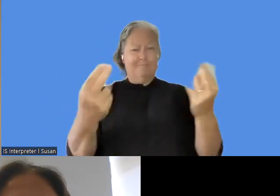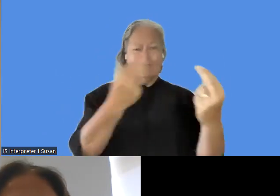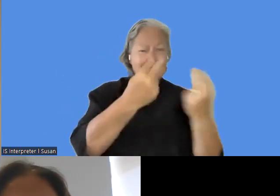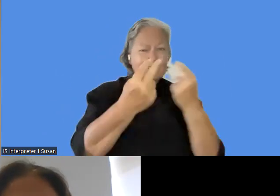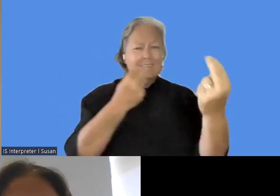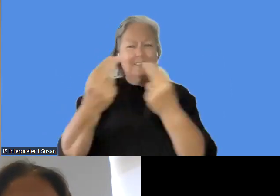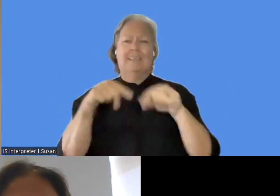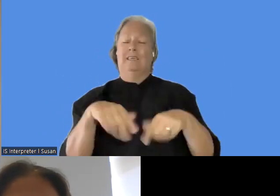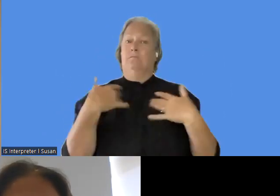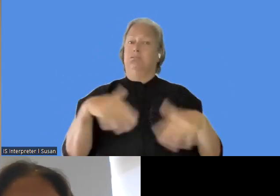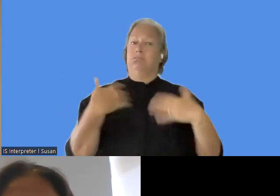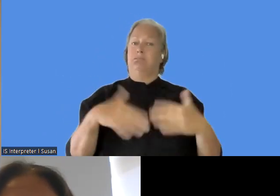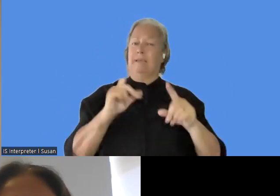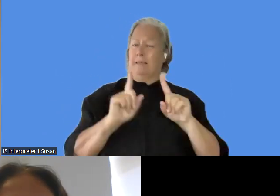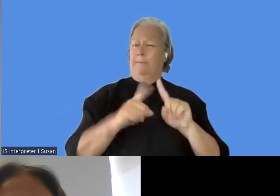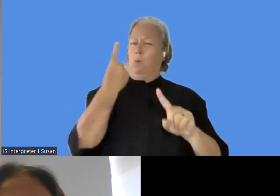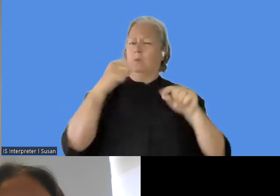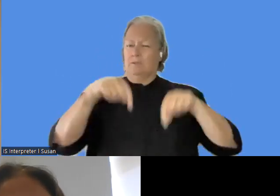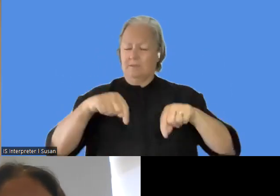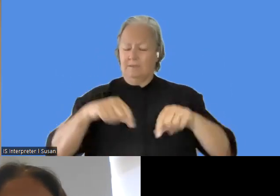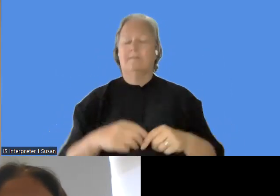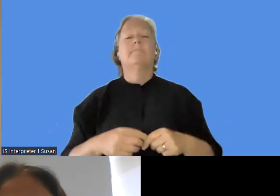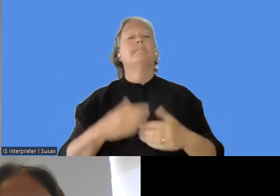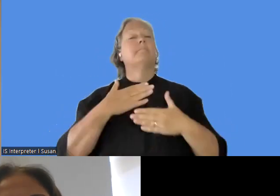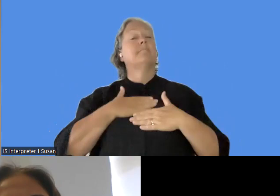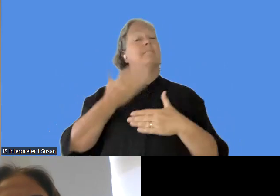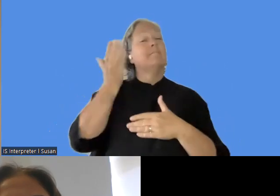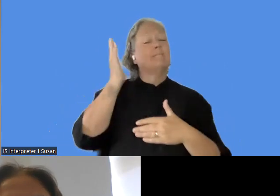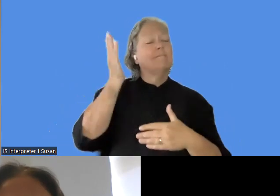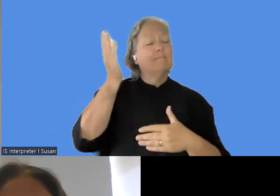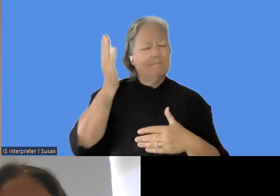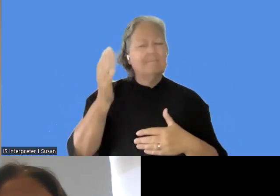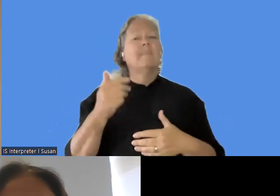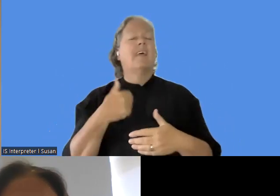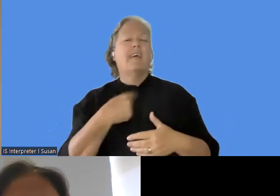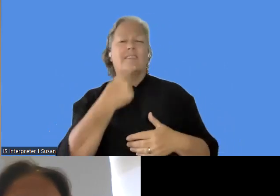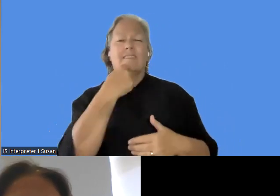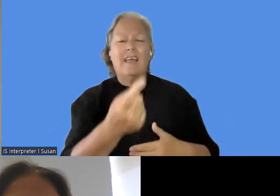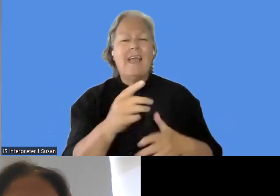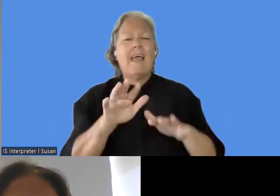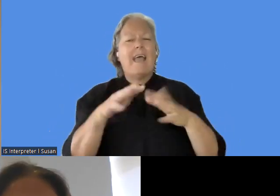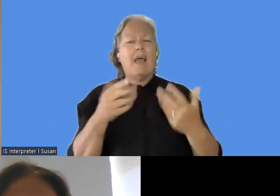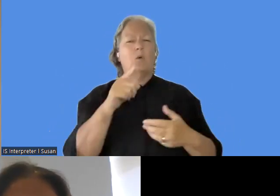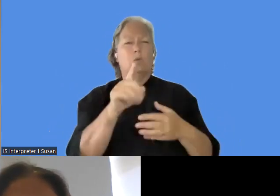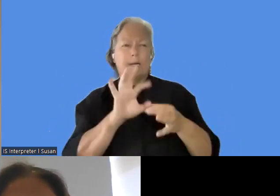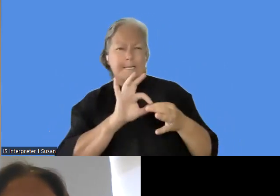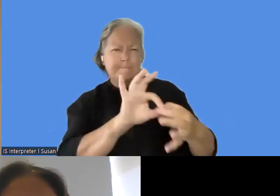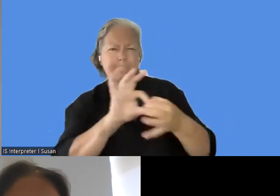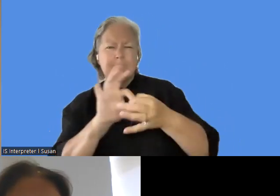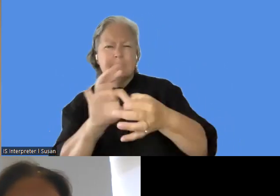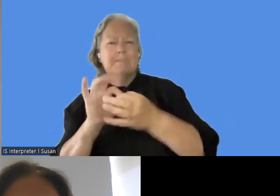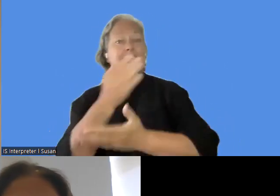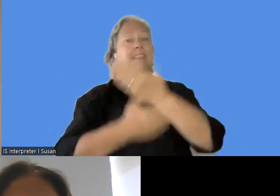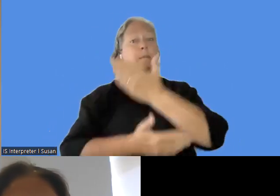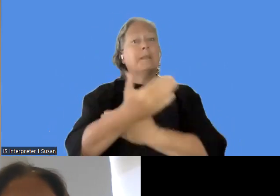session. My presentation will be on expanding coverage of data on disability. As you know,